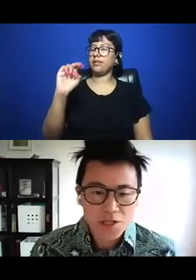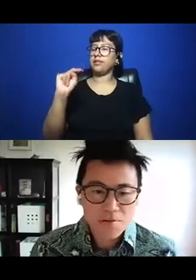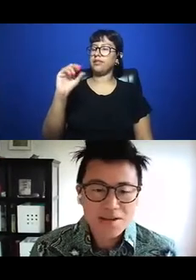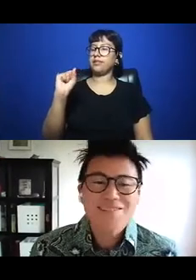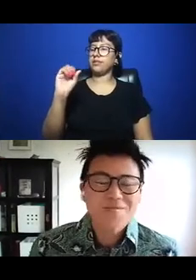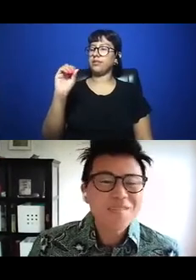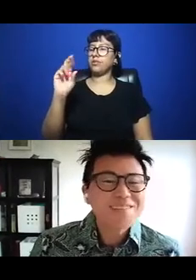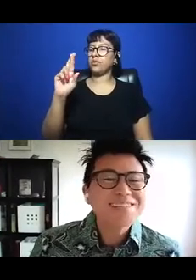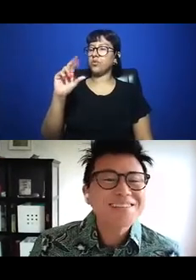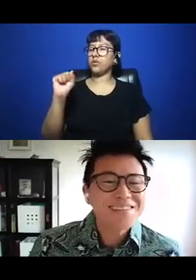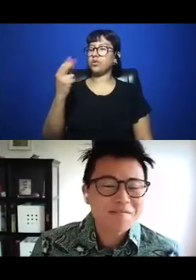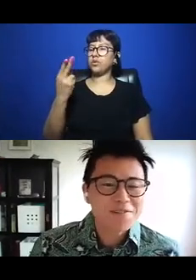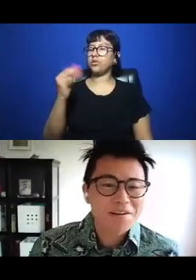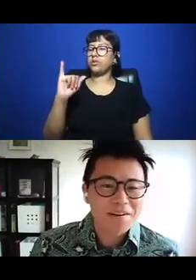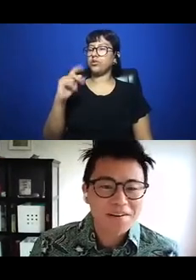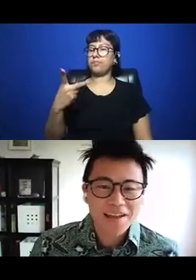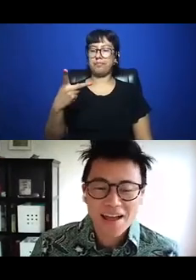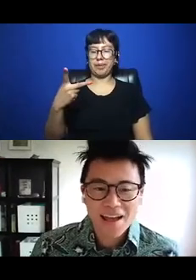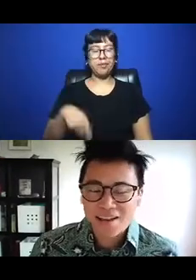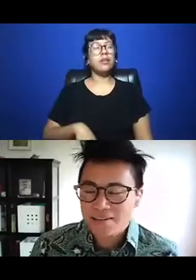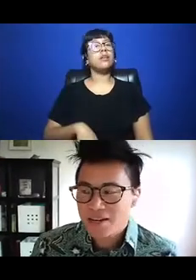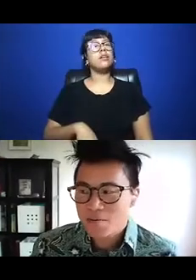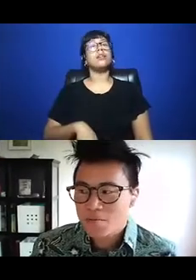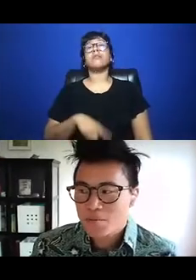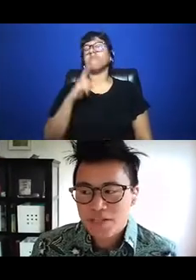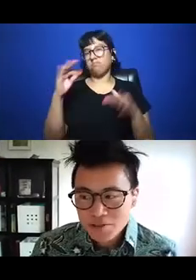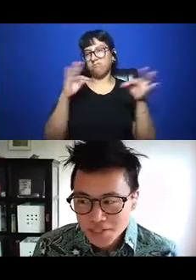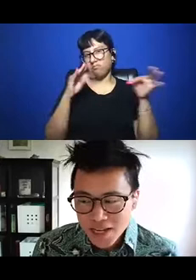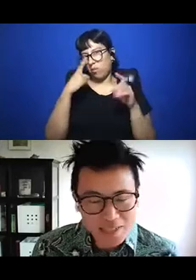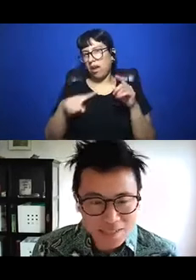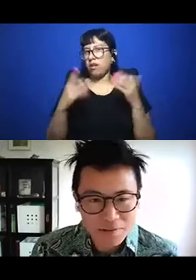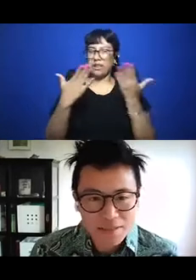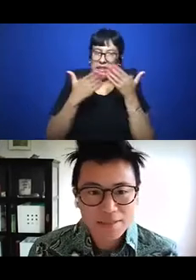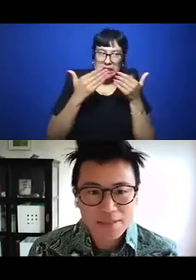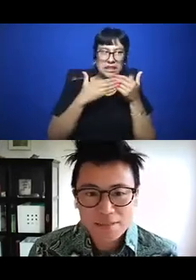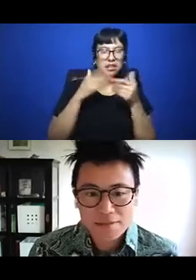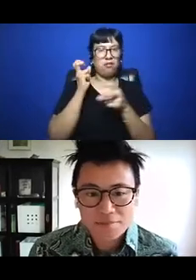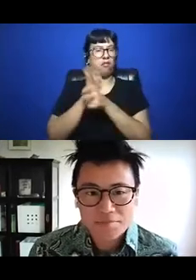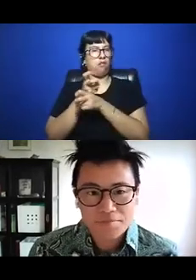Please share with us what was easy and what was hard, and what did you decide to do?